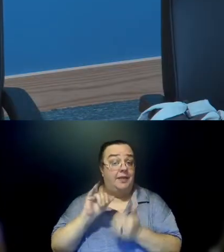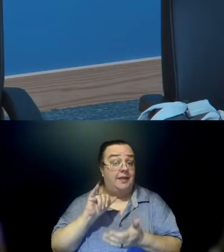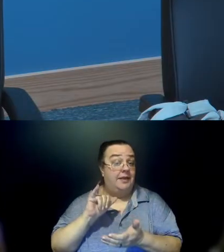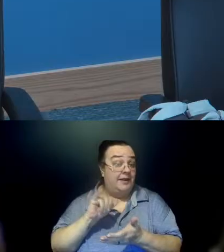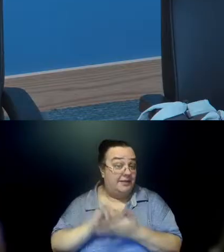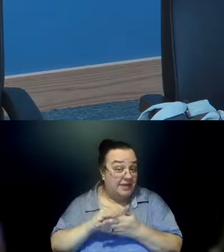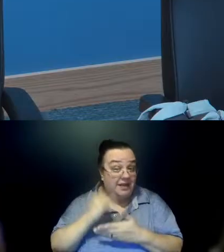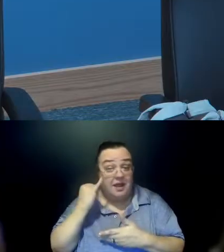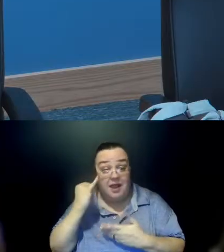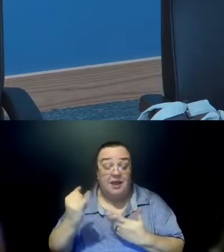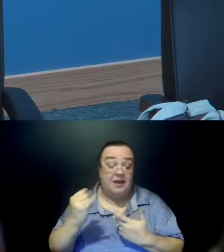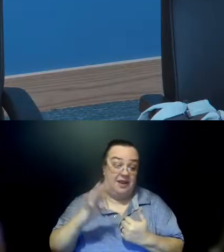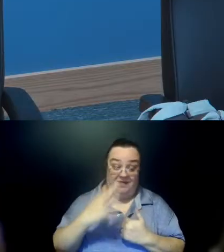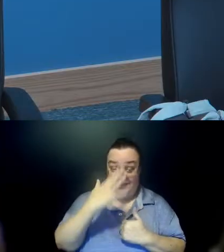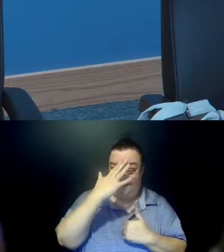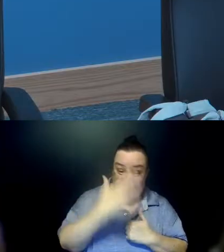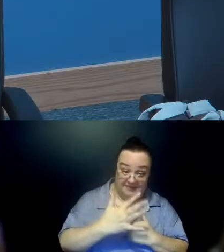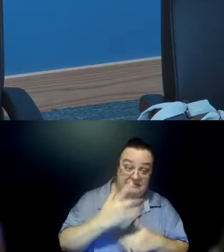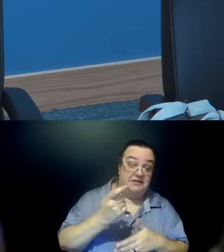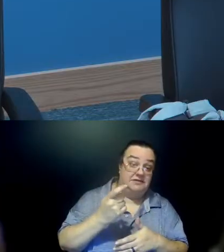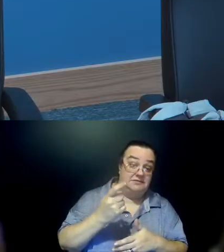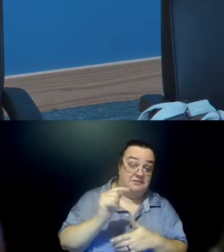idea of a 5-cent tax,